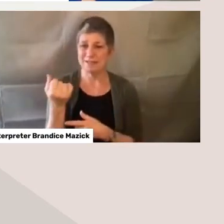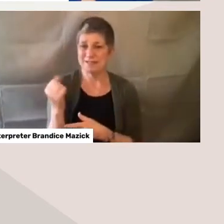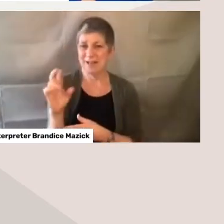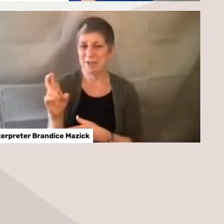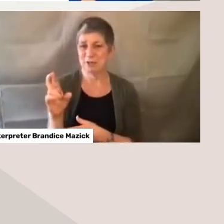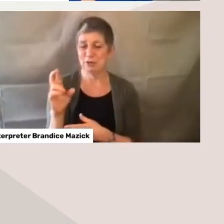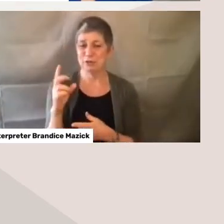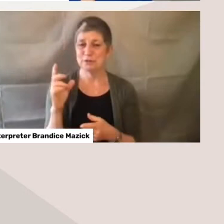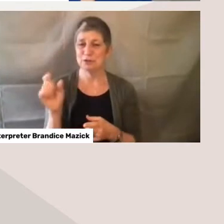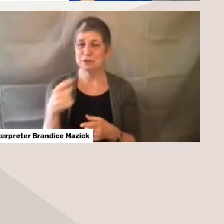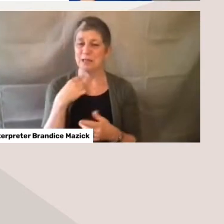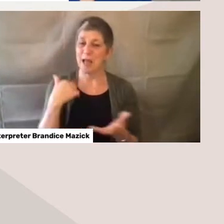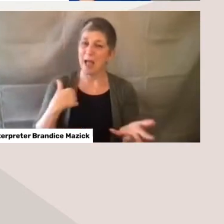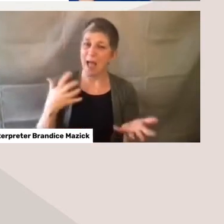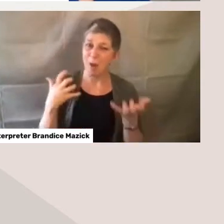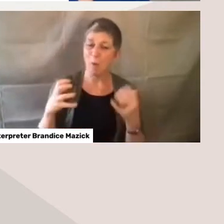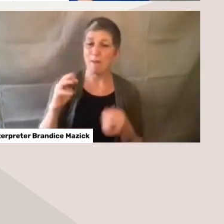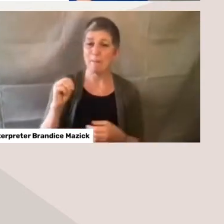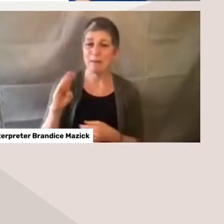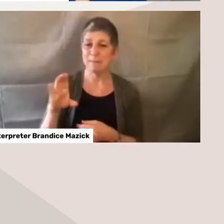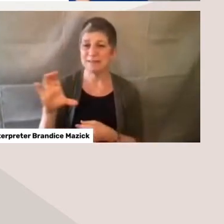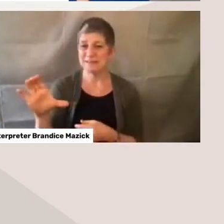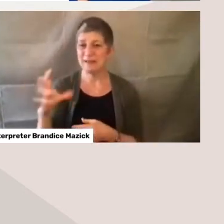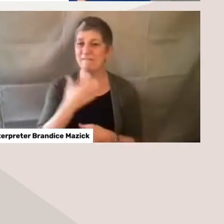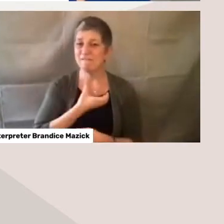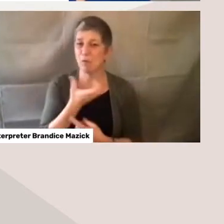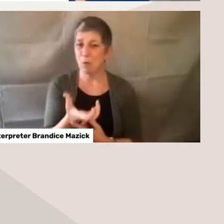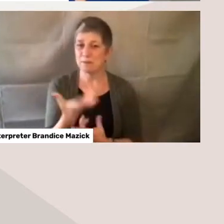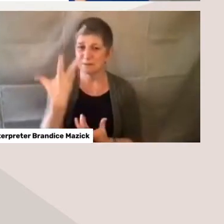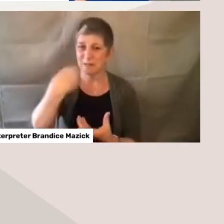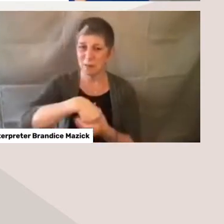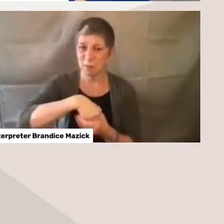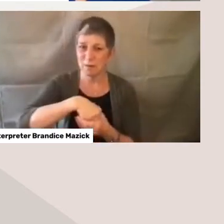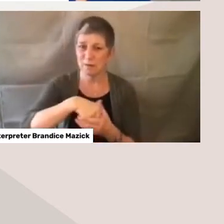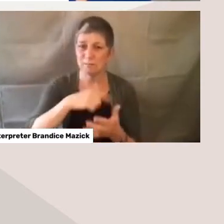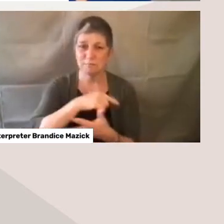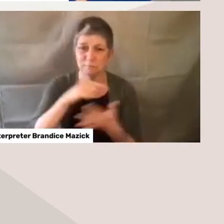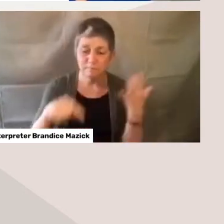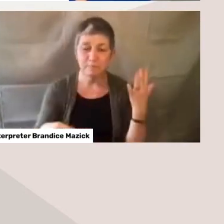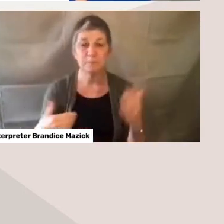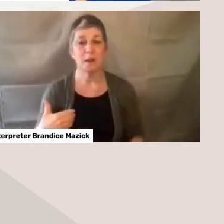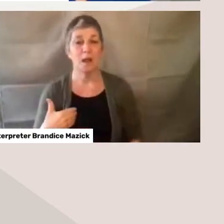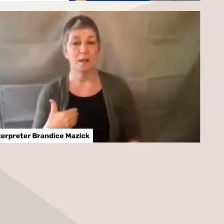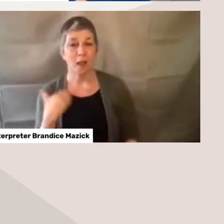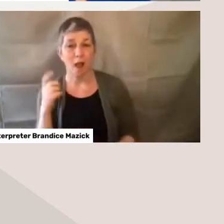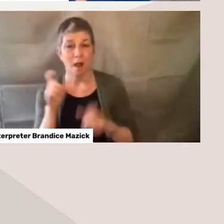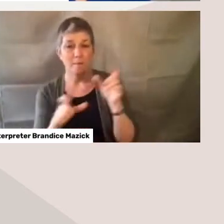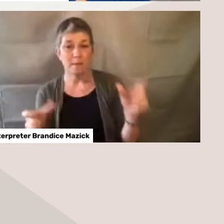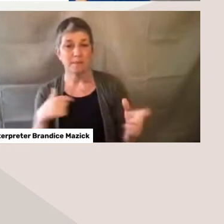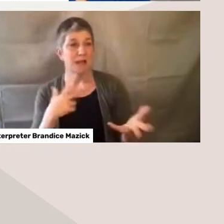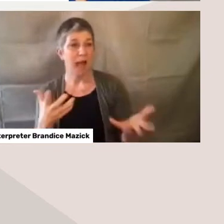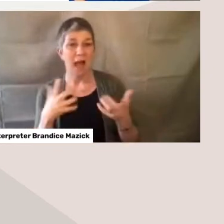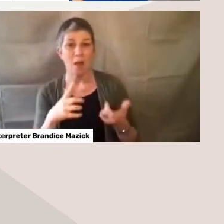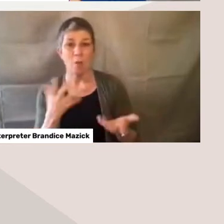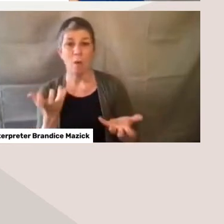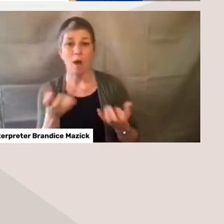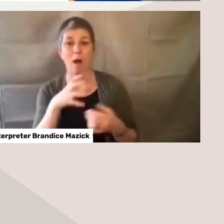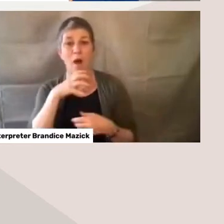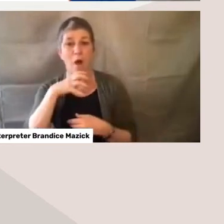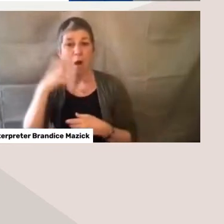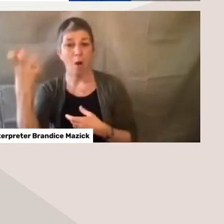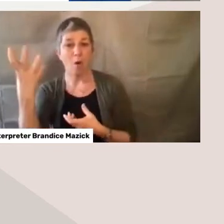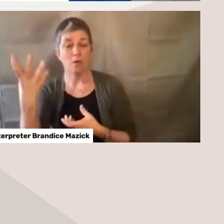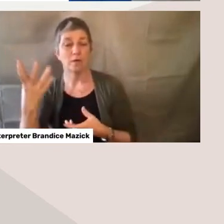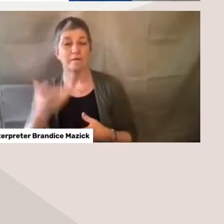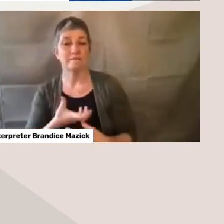I want metastatic voices included here. The young people should say, I want older voices included.